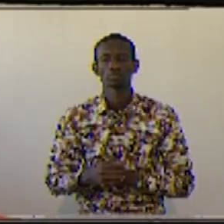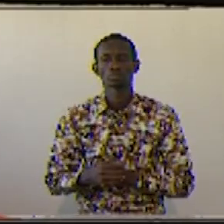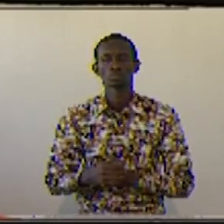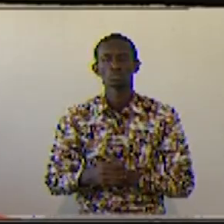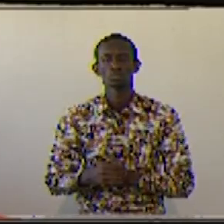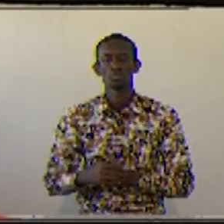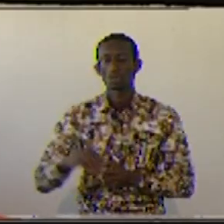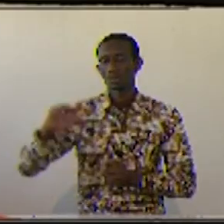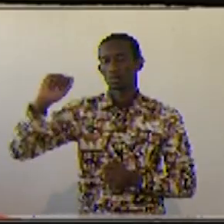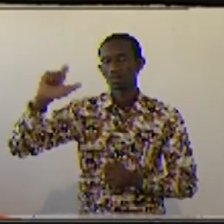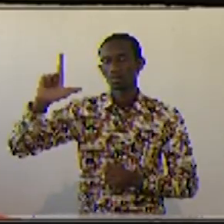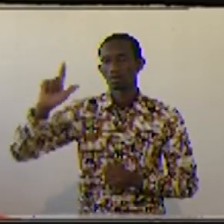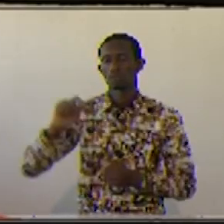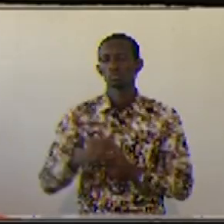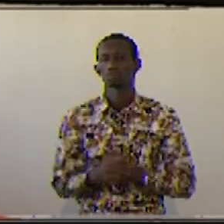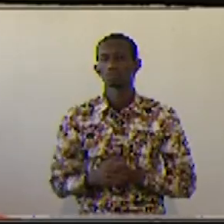aluminium,